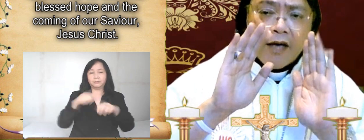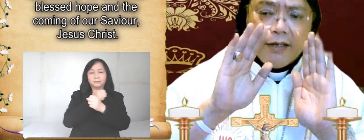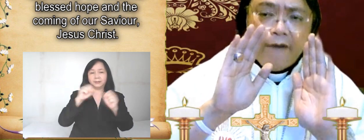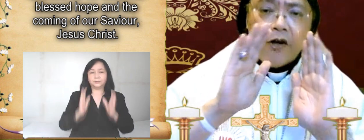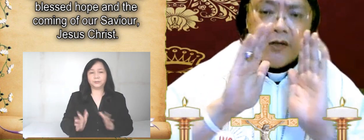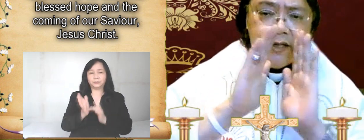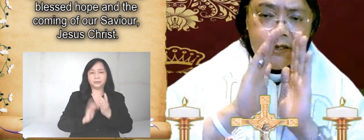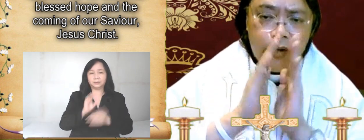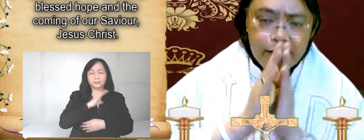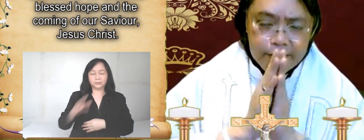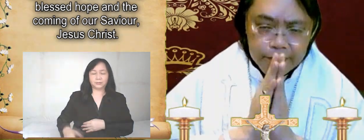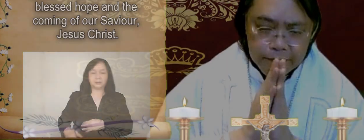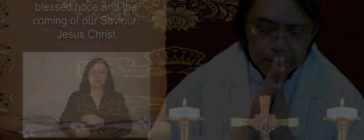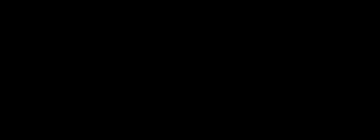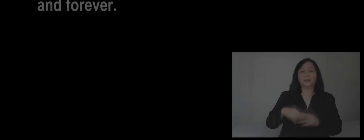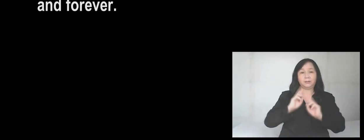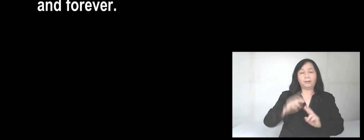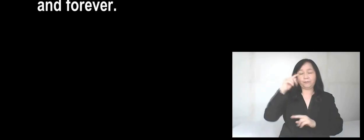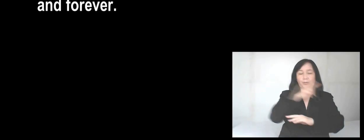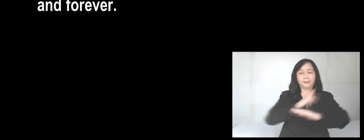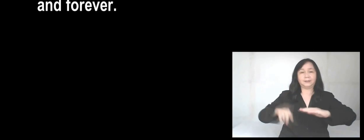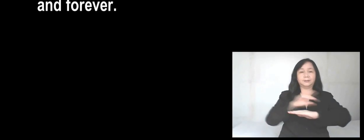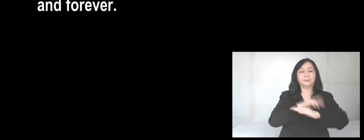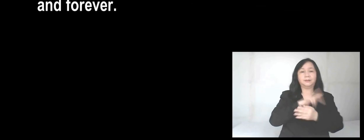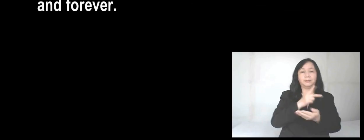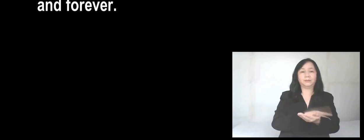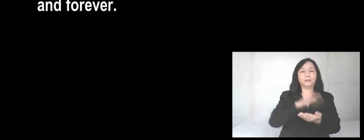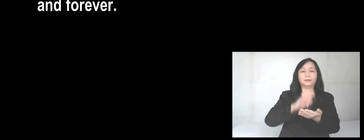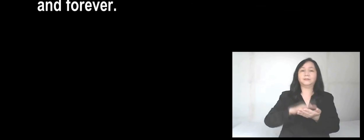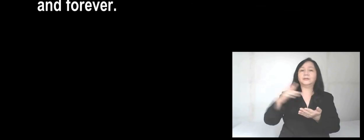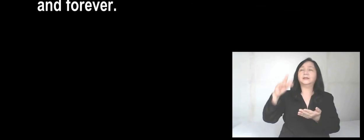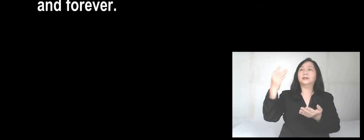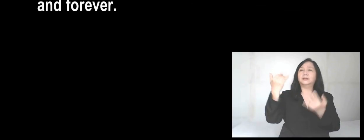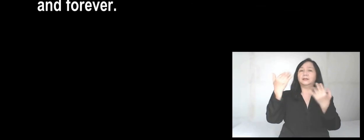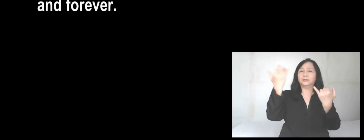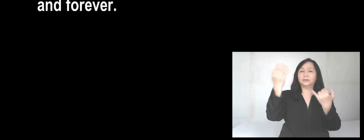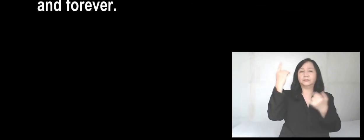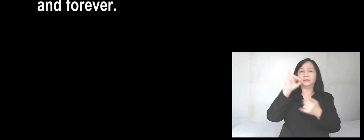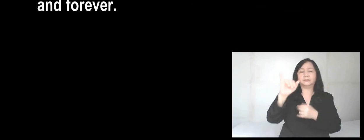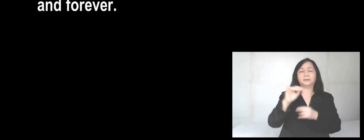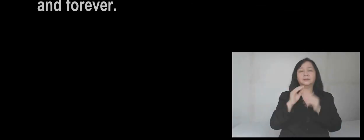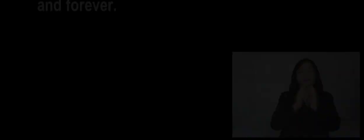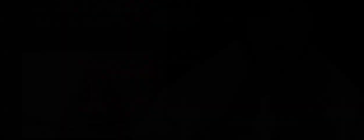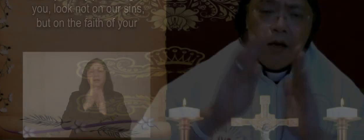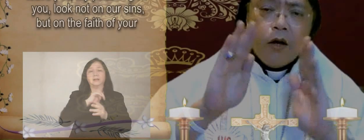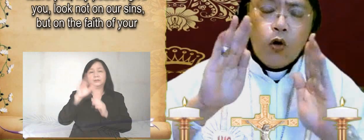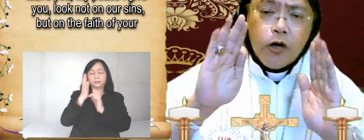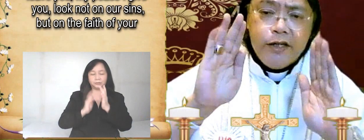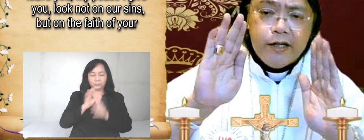of our Savior, Jesus Christ. For the kingdom, the power and the glory are yours, now and forever.